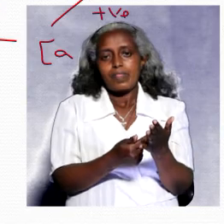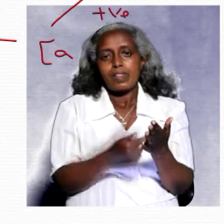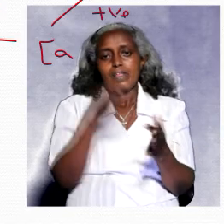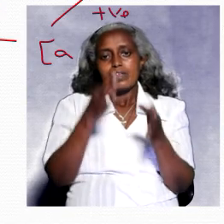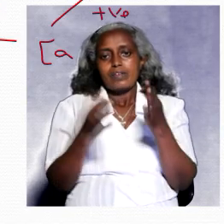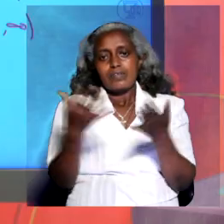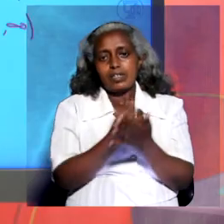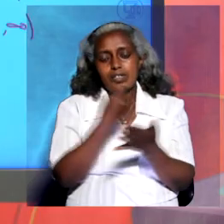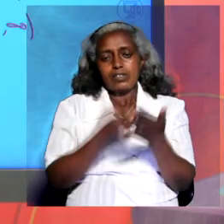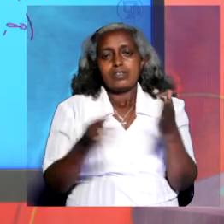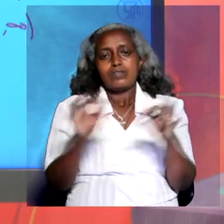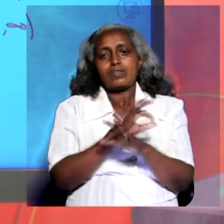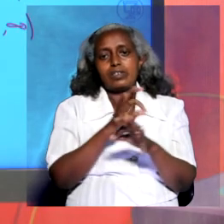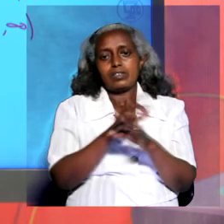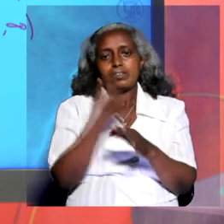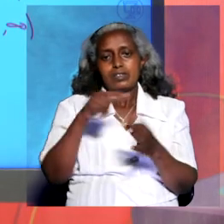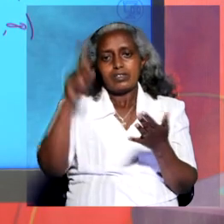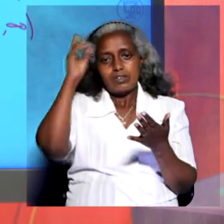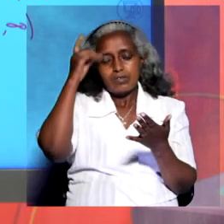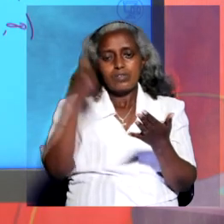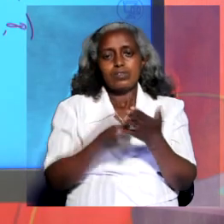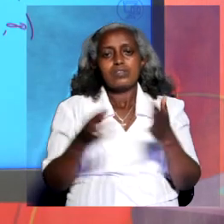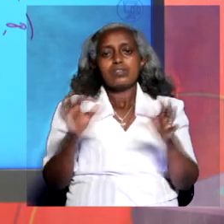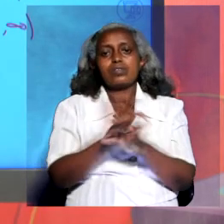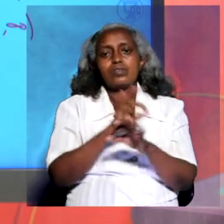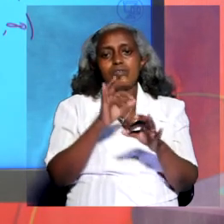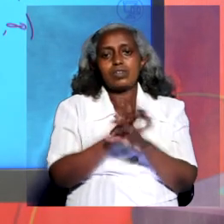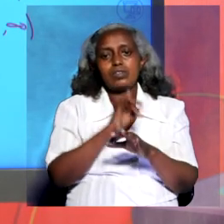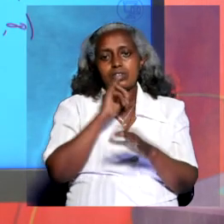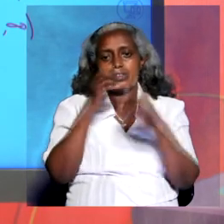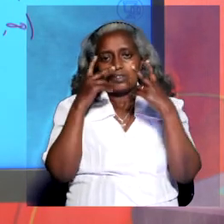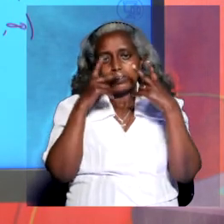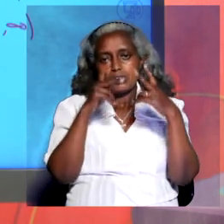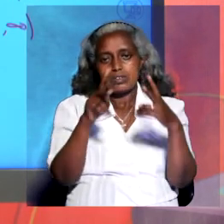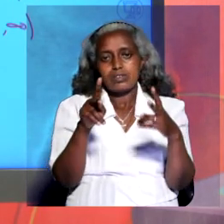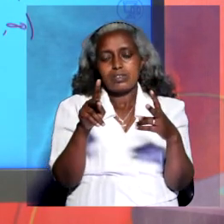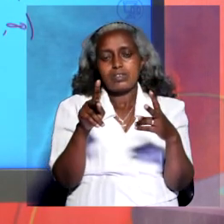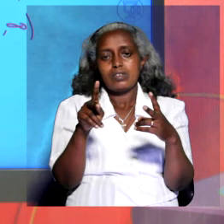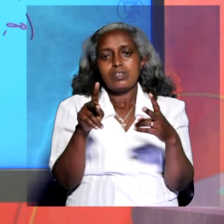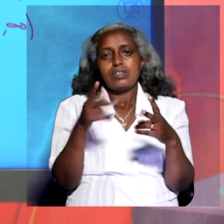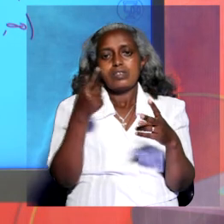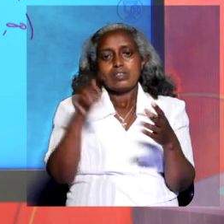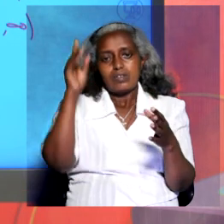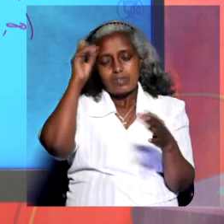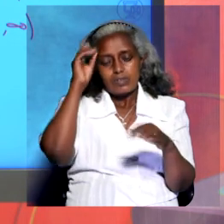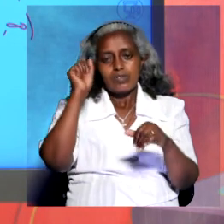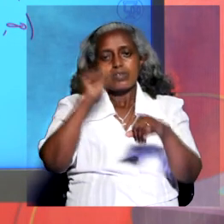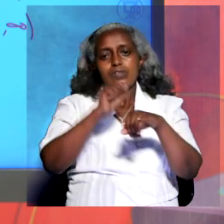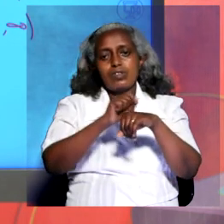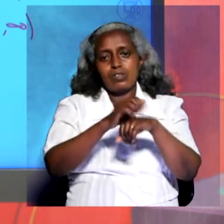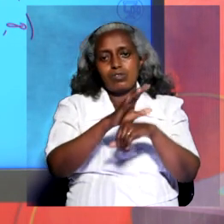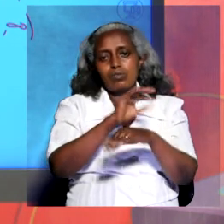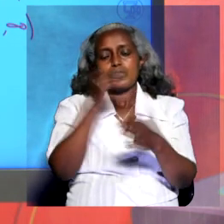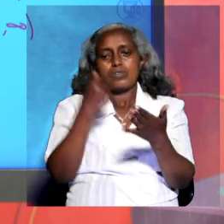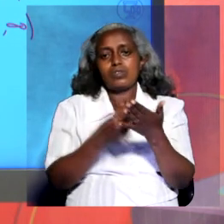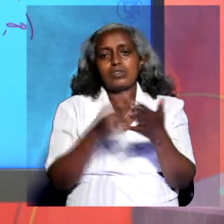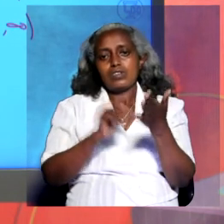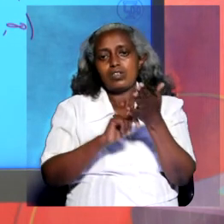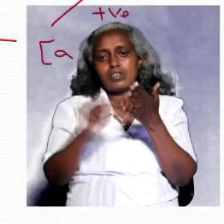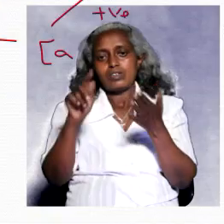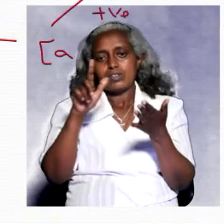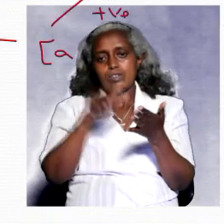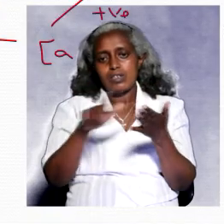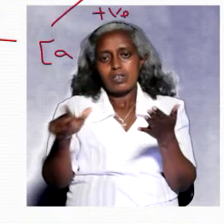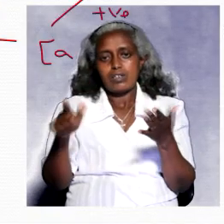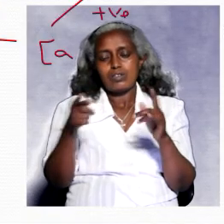If you take this function, the derivative of this function, as you can see, the derivative it is the slope of this tangent line. The slope of tangent